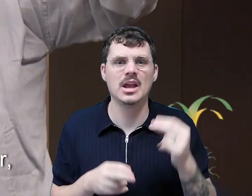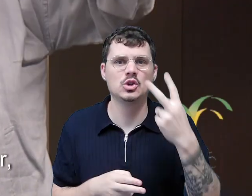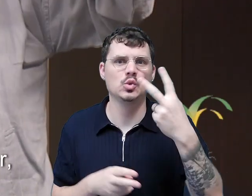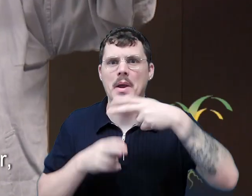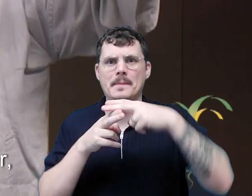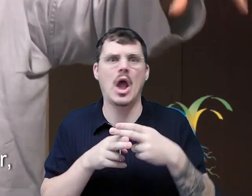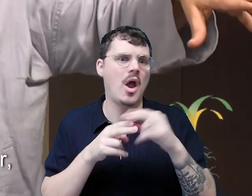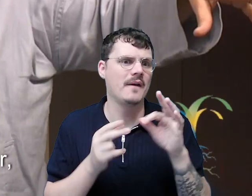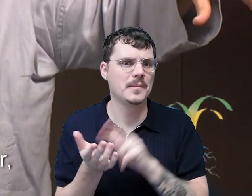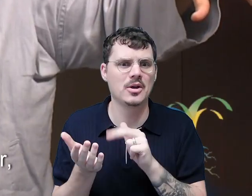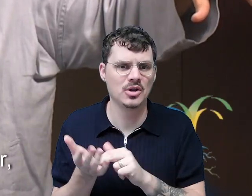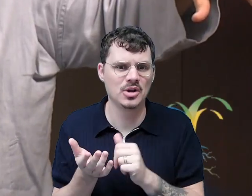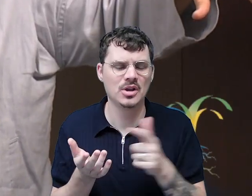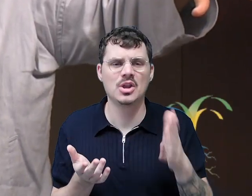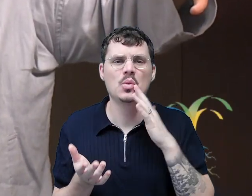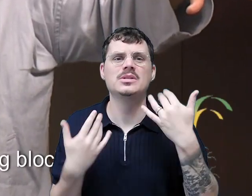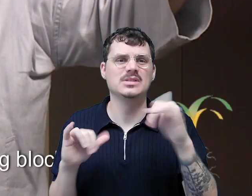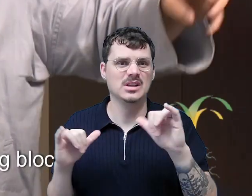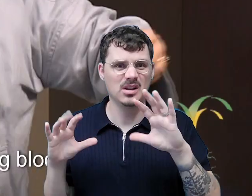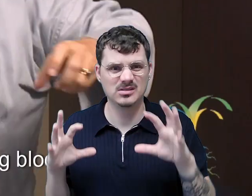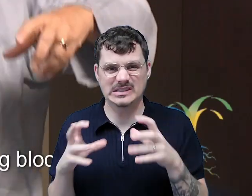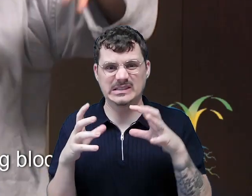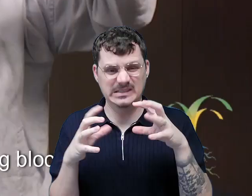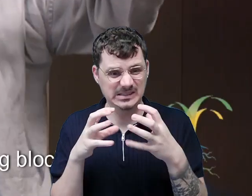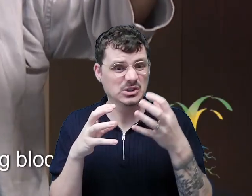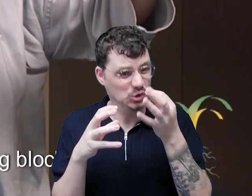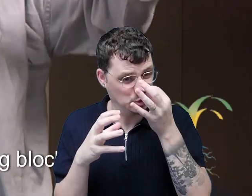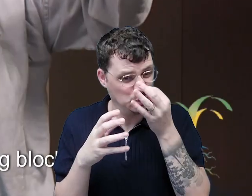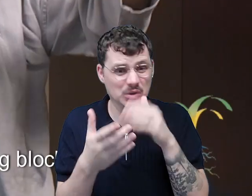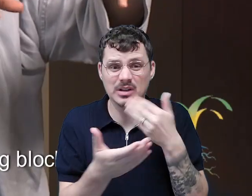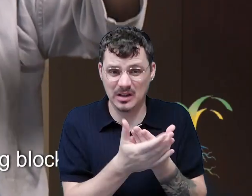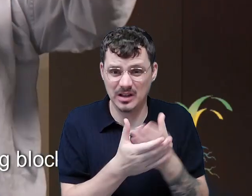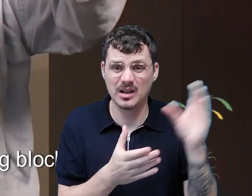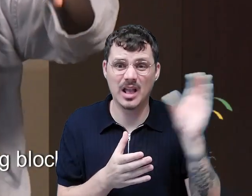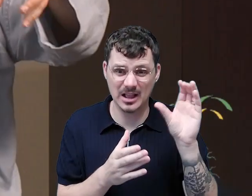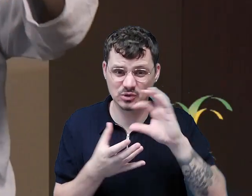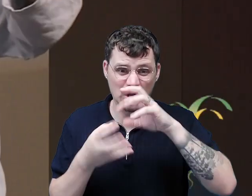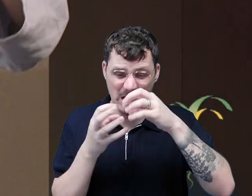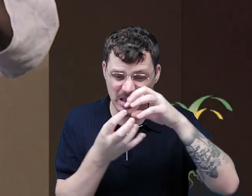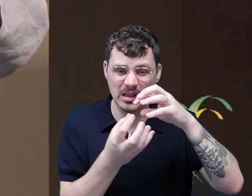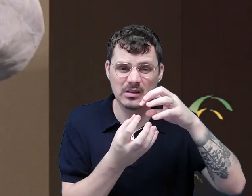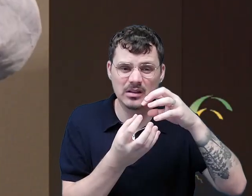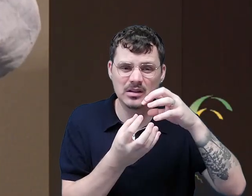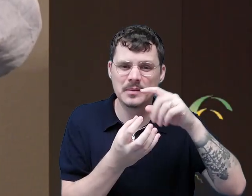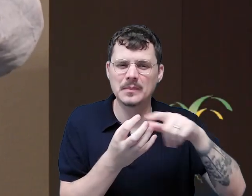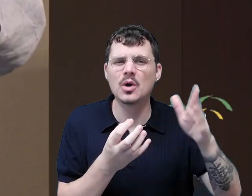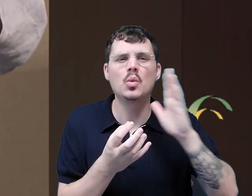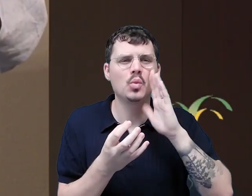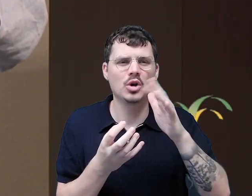eggs a day and 2 pounds of butter, they'll still bunch up all these building blocks for